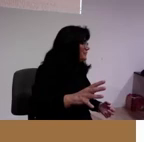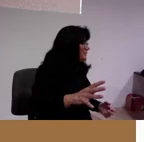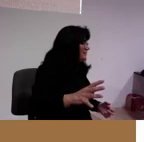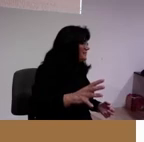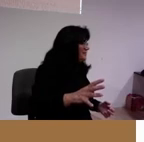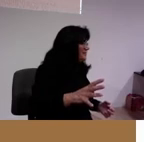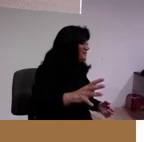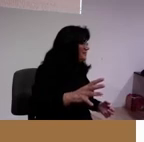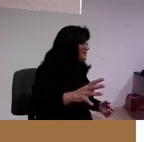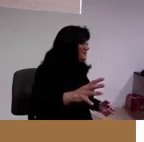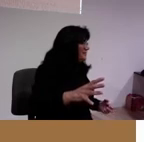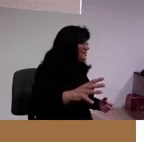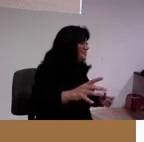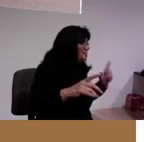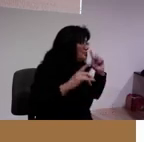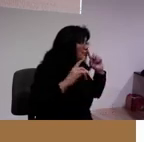time.